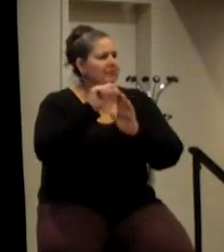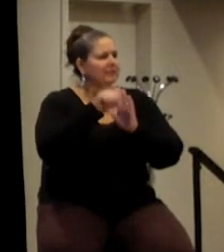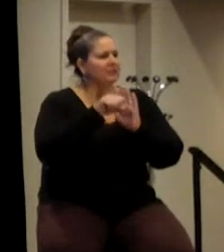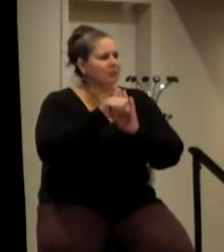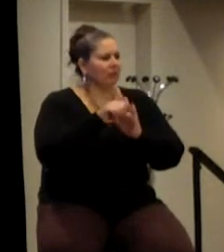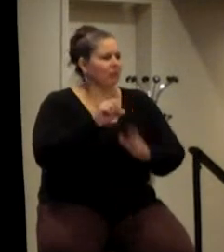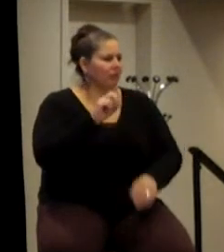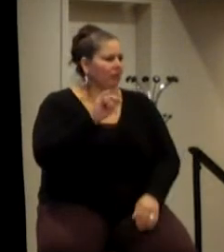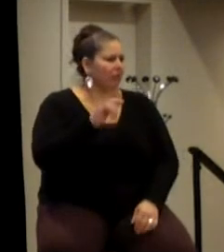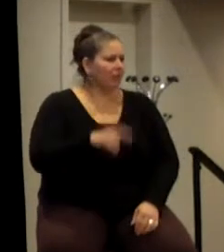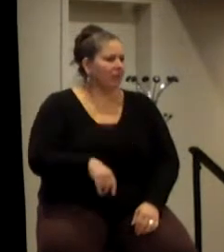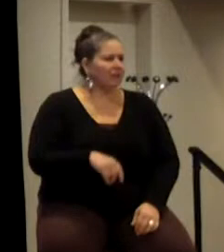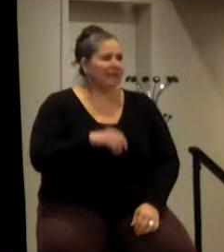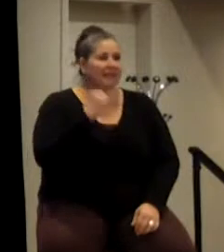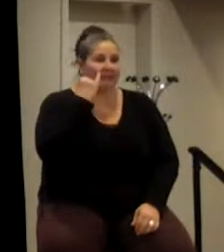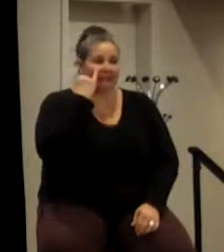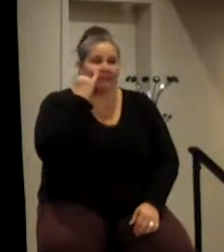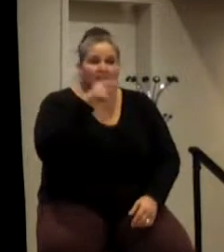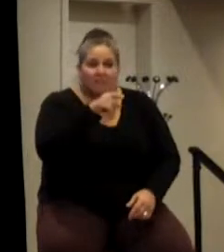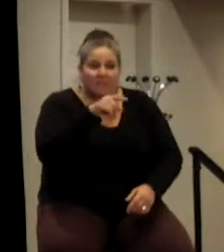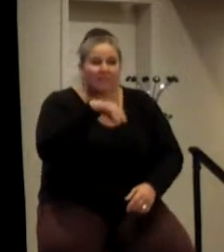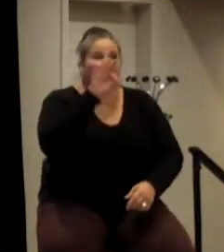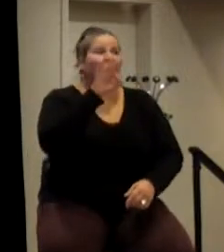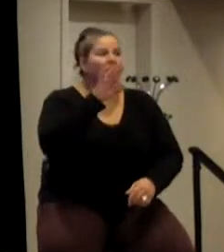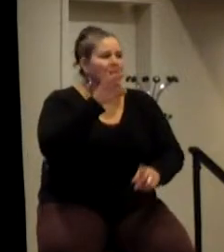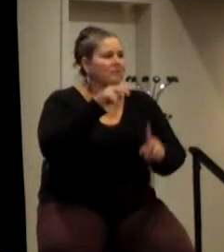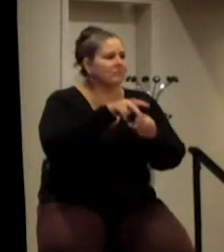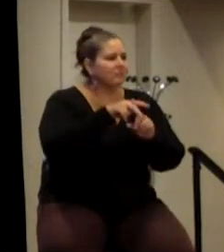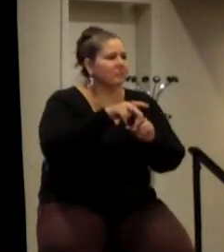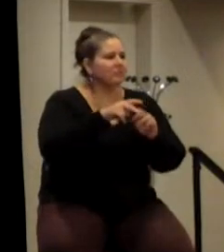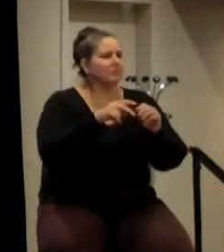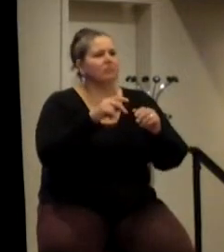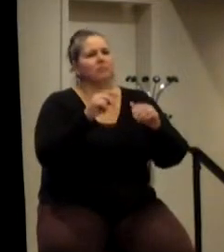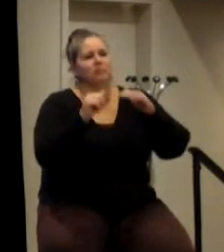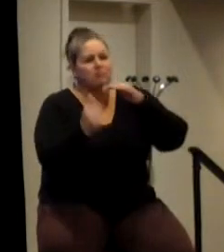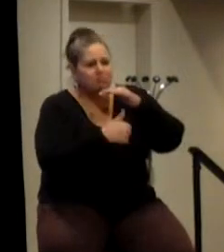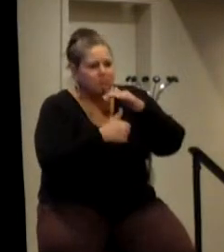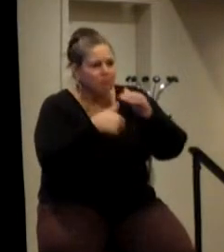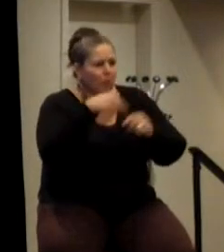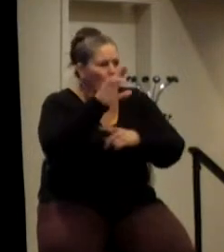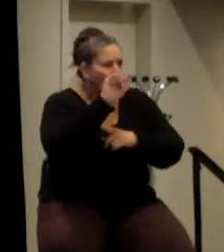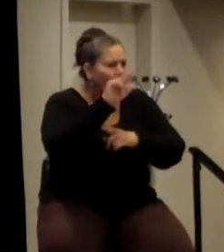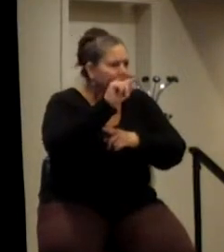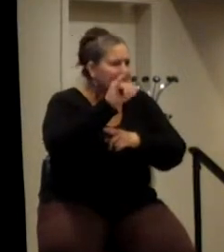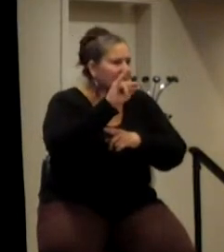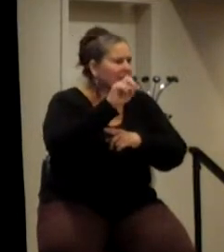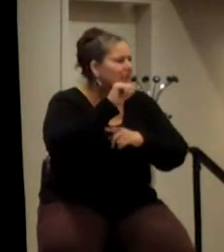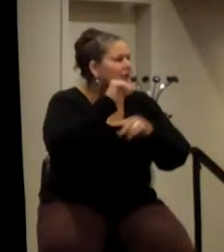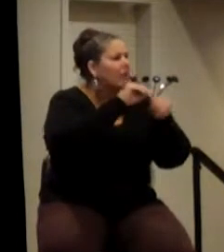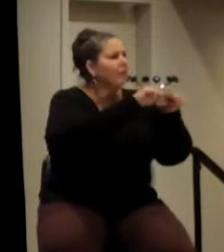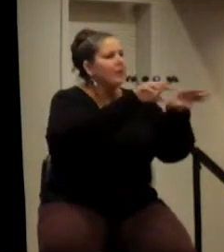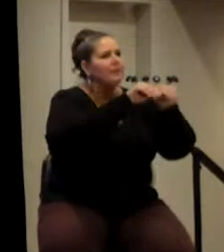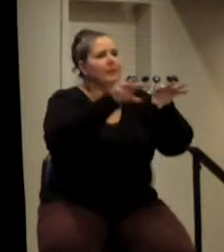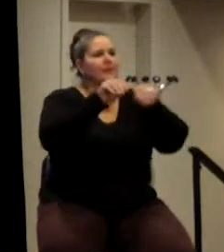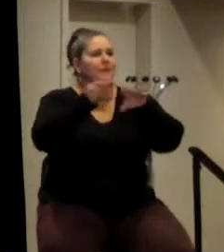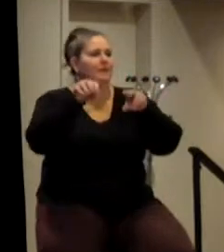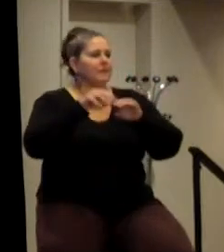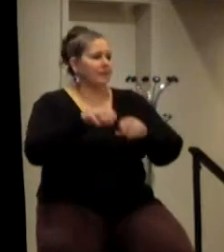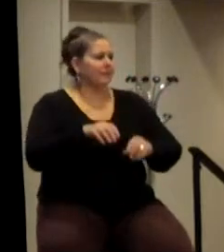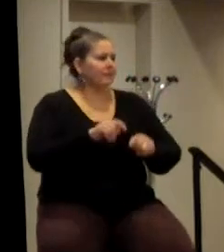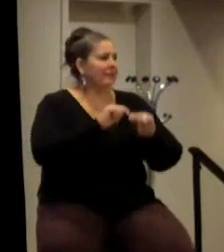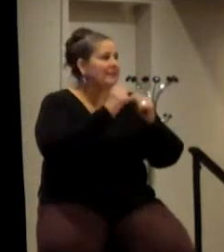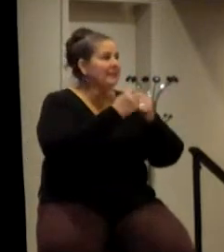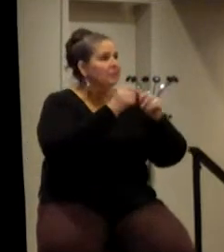participating. They'll do their quarantine. They won't be passing along the virus to other teams so that their seasons won't be disrupted. So